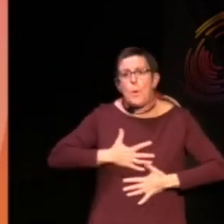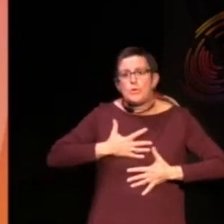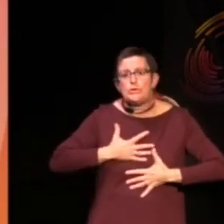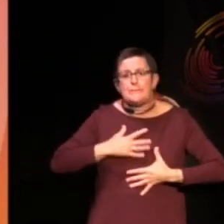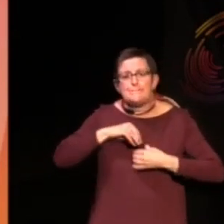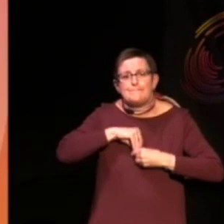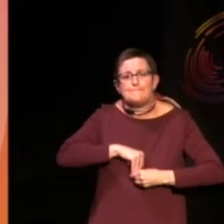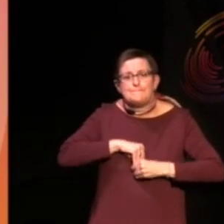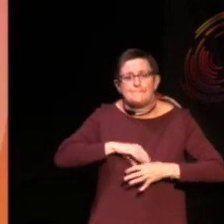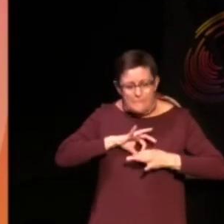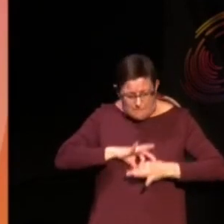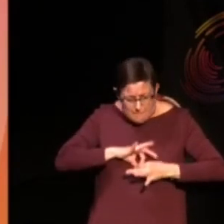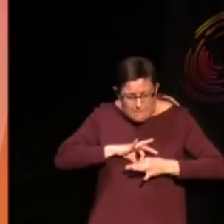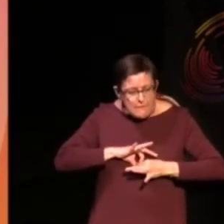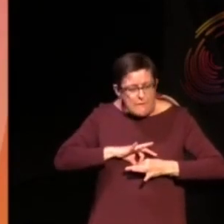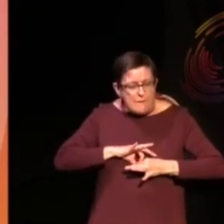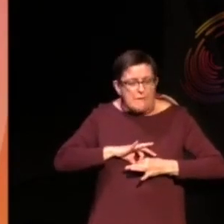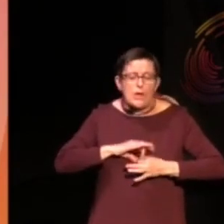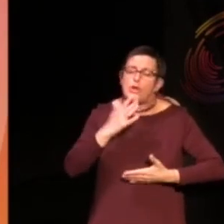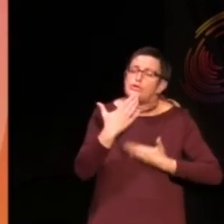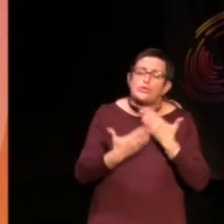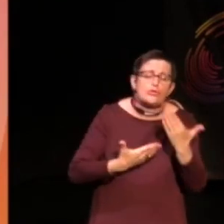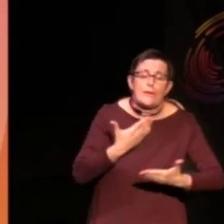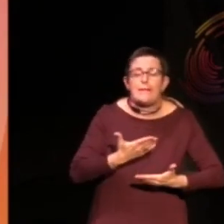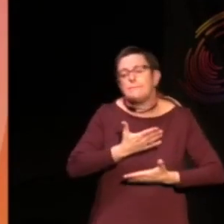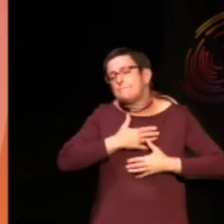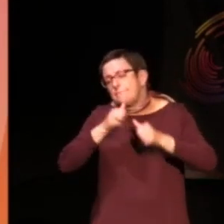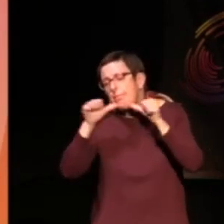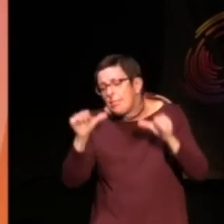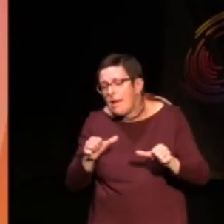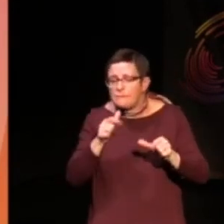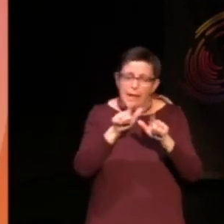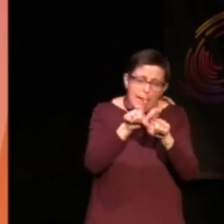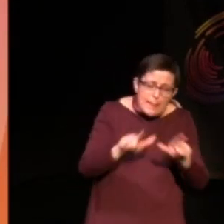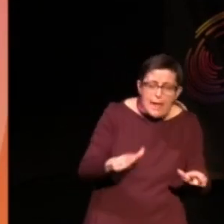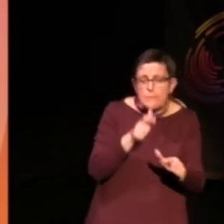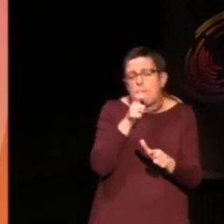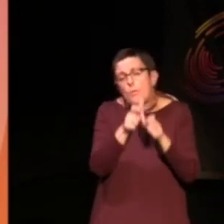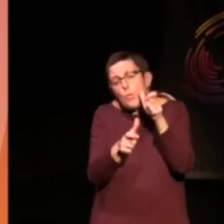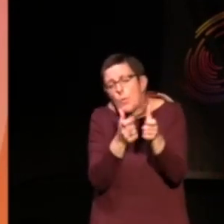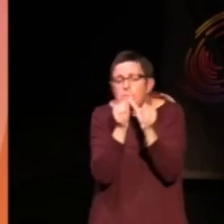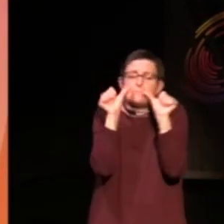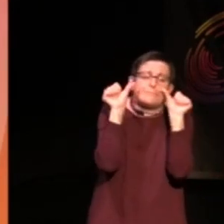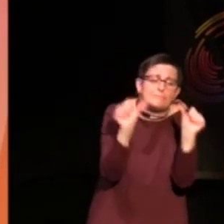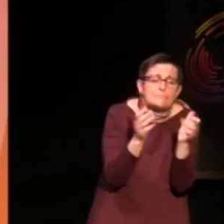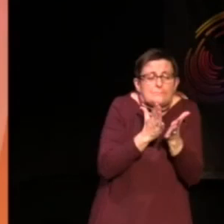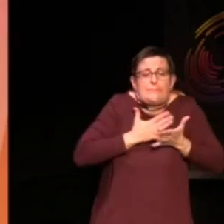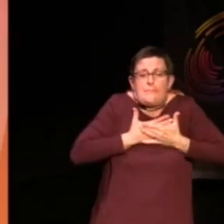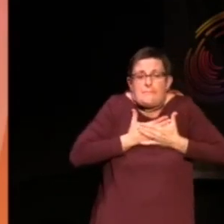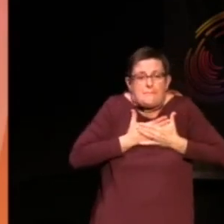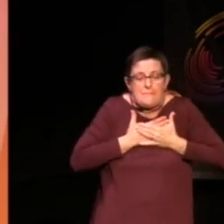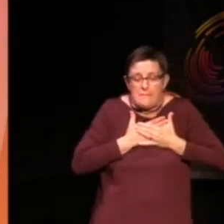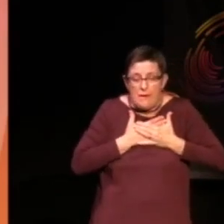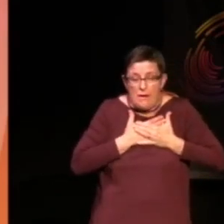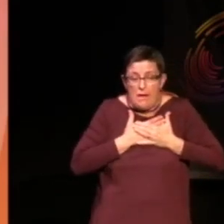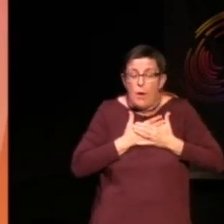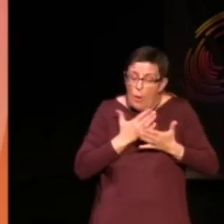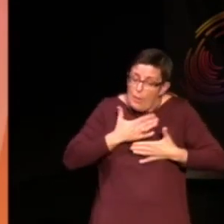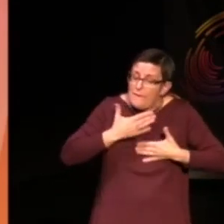as storytellers, of course we love language, of course we love words, we believe in the power of words, of course we love stories,